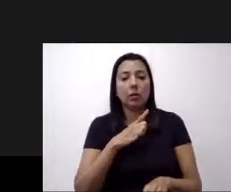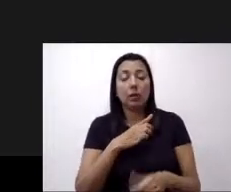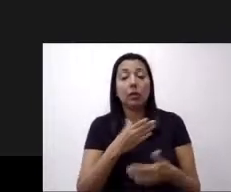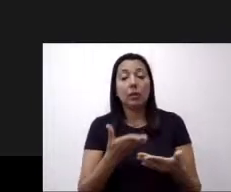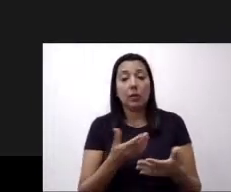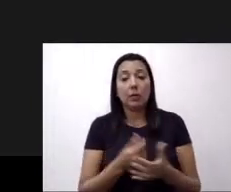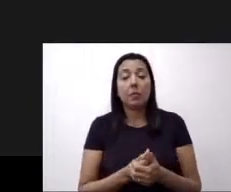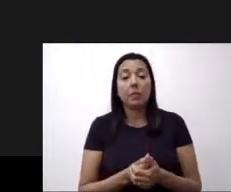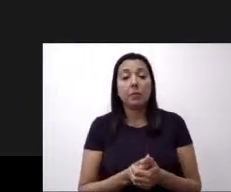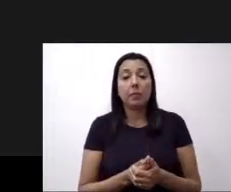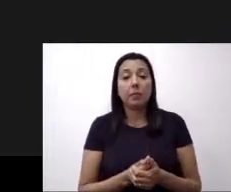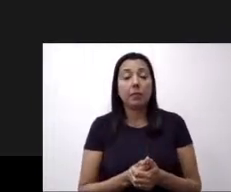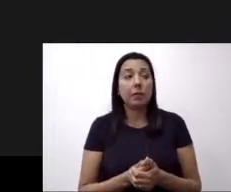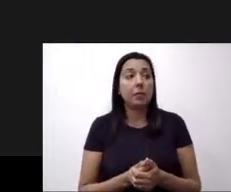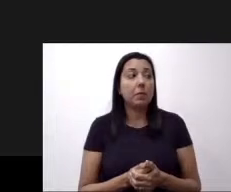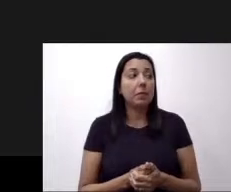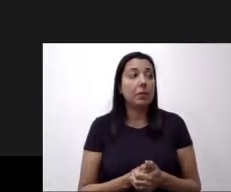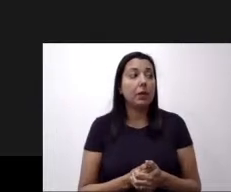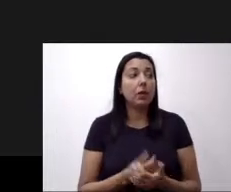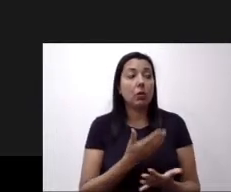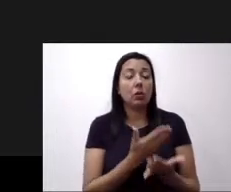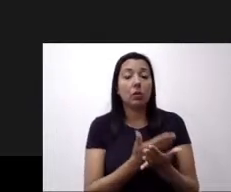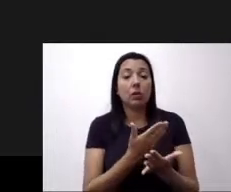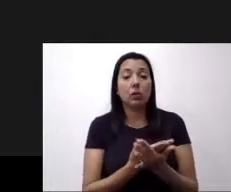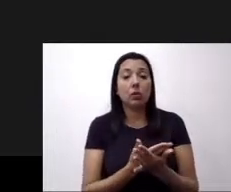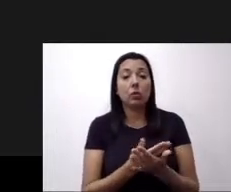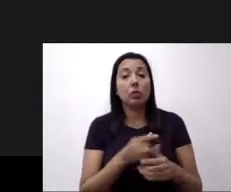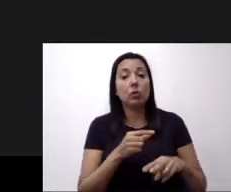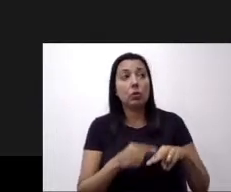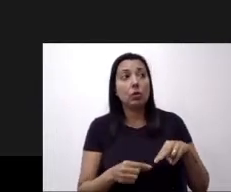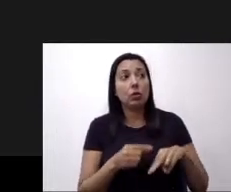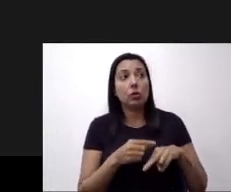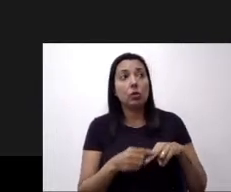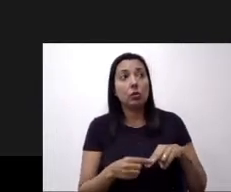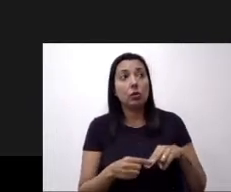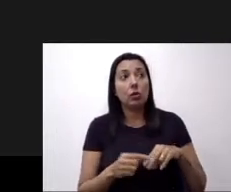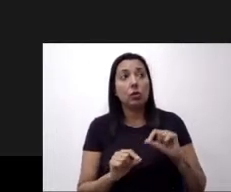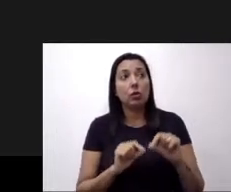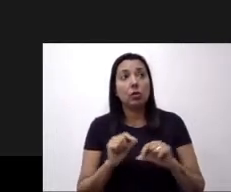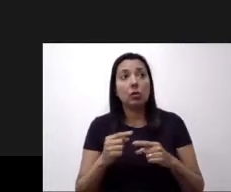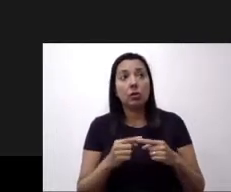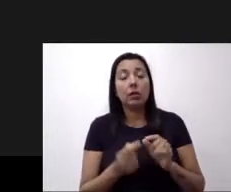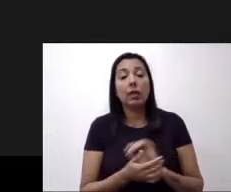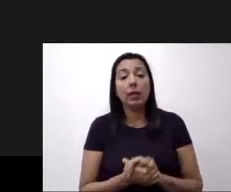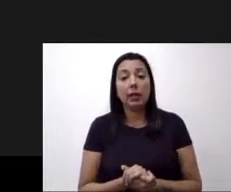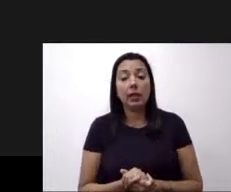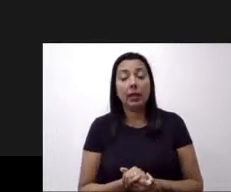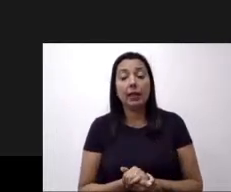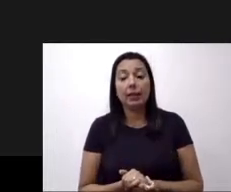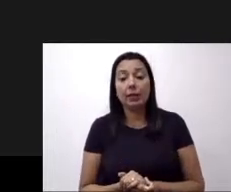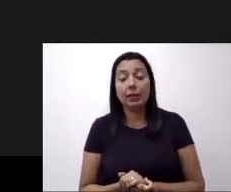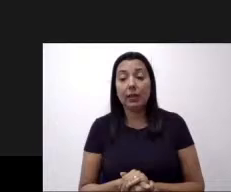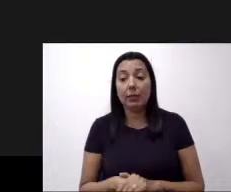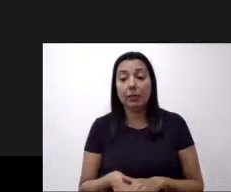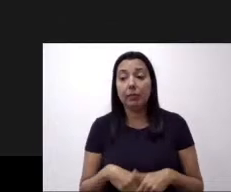And gender studies insist on the fact that these inequalities fuel power relationships.